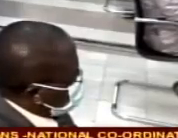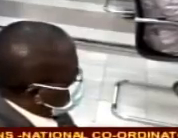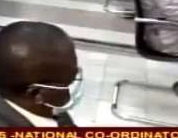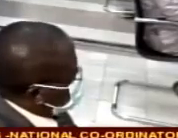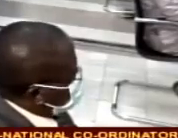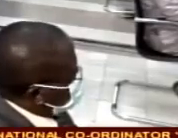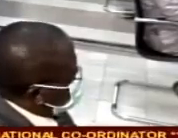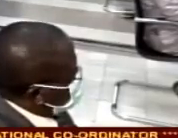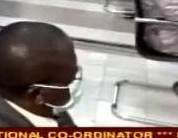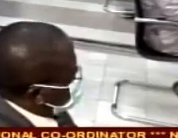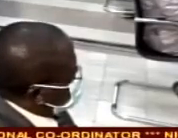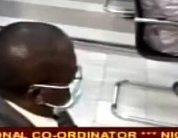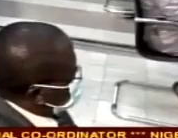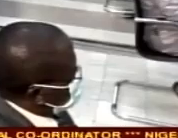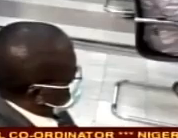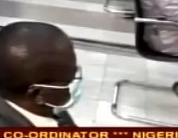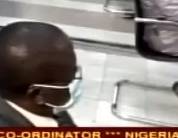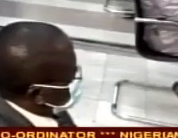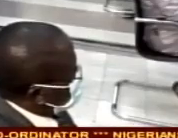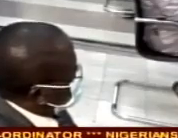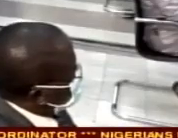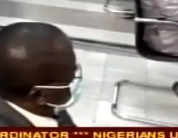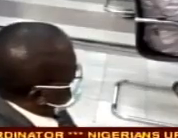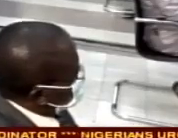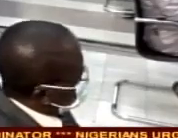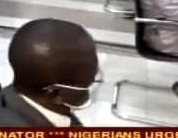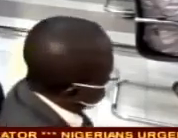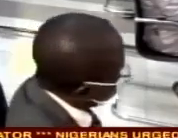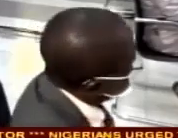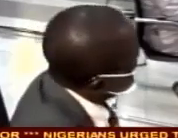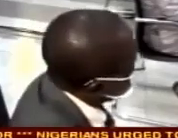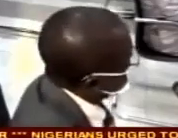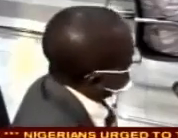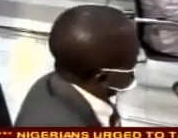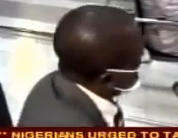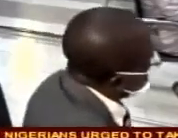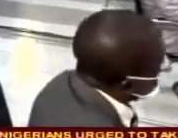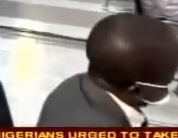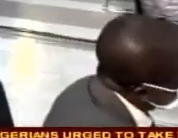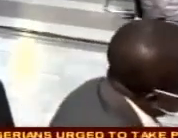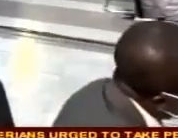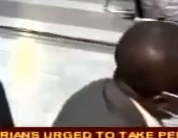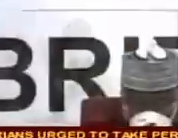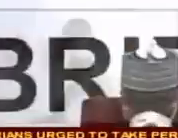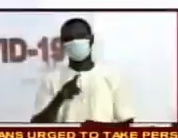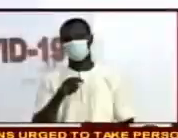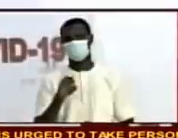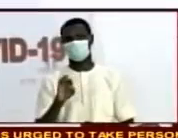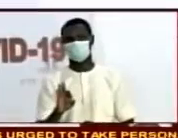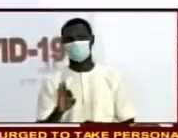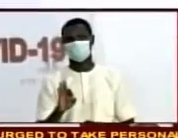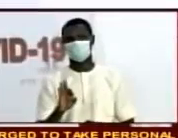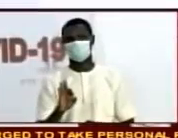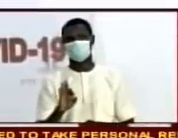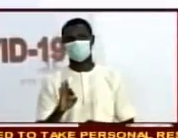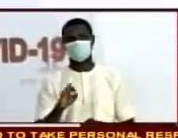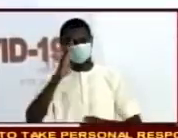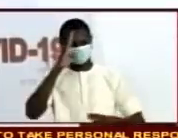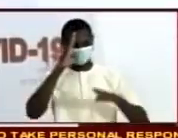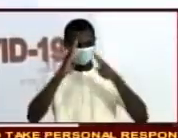Good evening, Chairman, PTF, honorable ministers, members of PTF, distinguished members